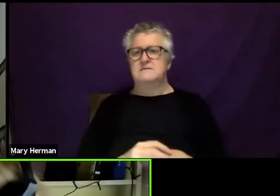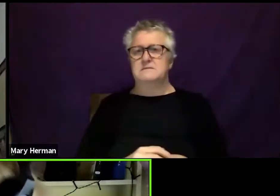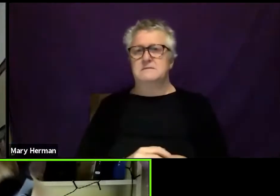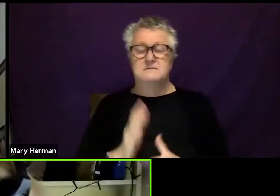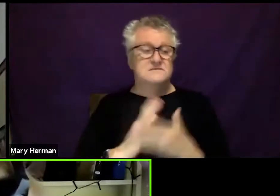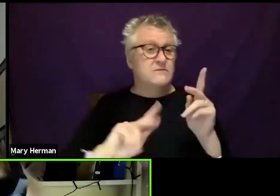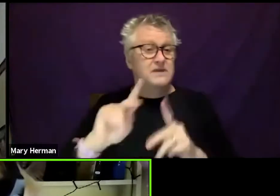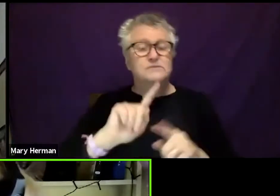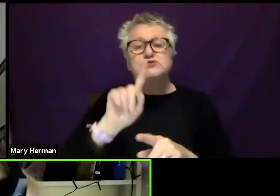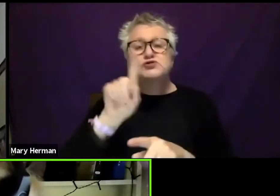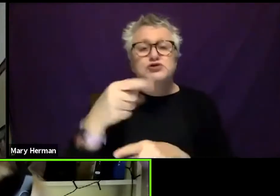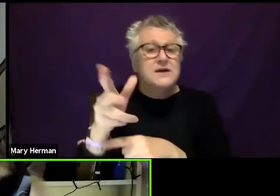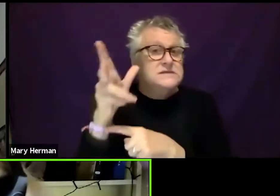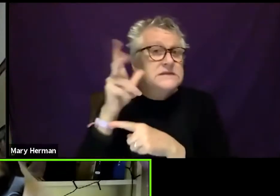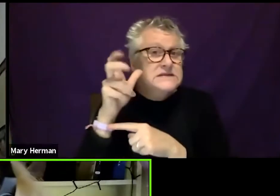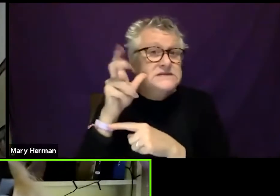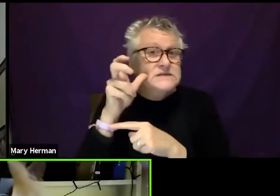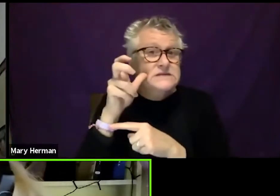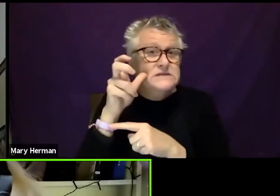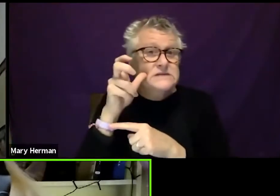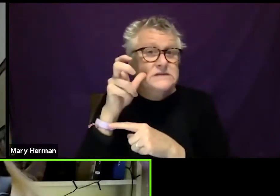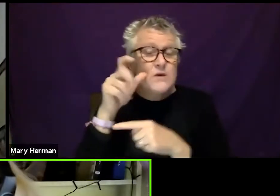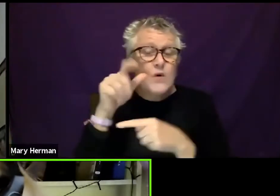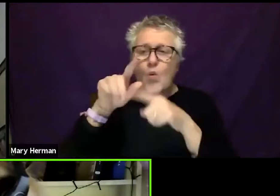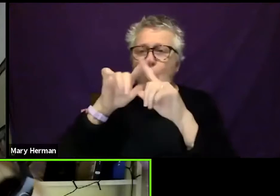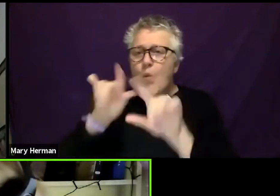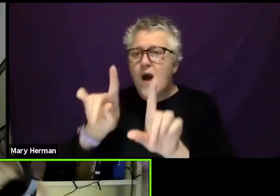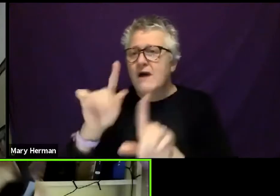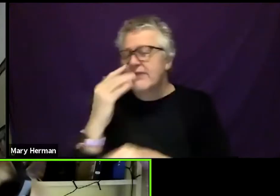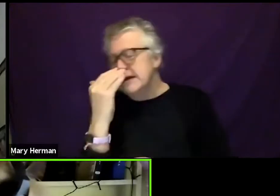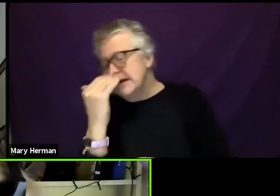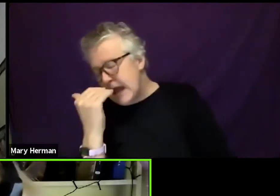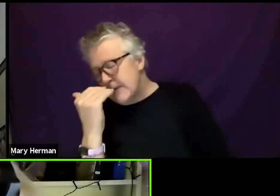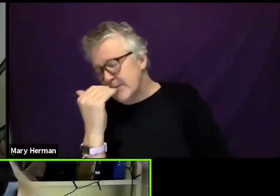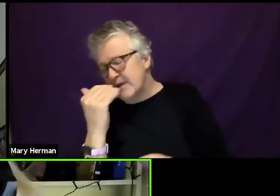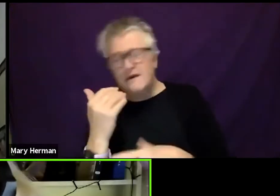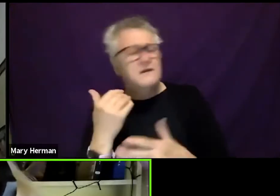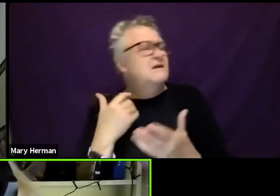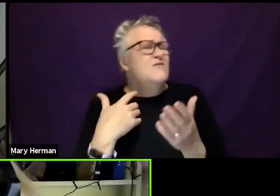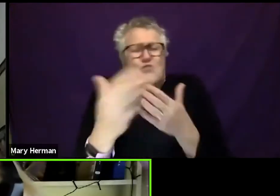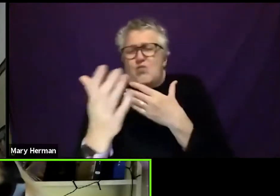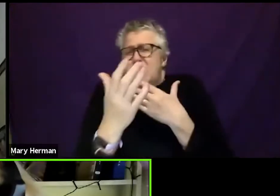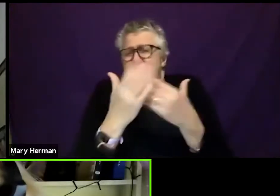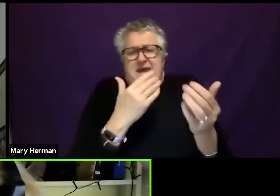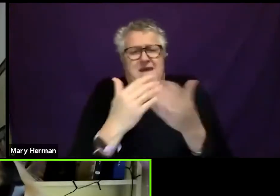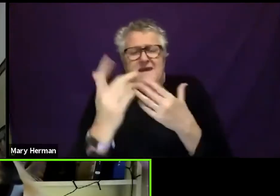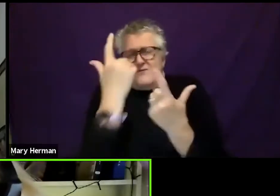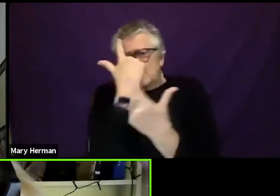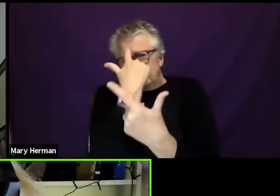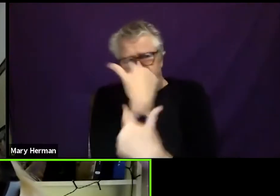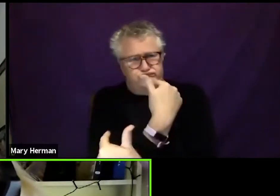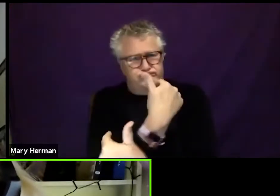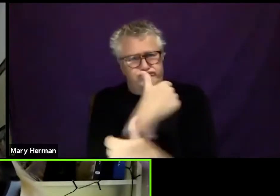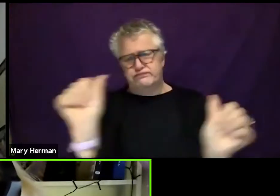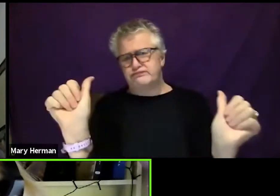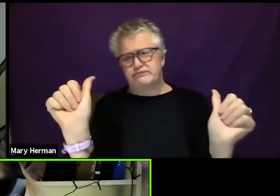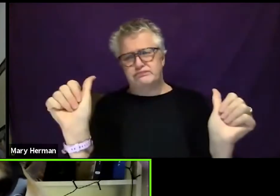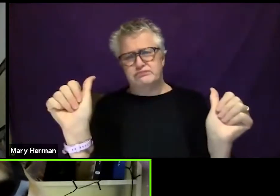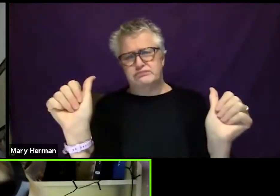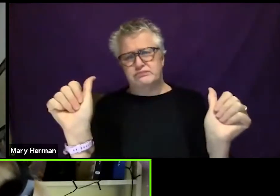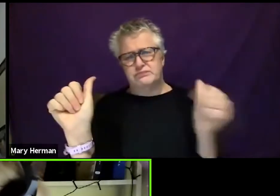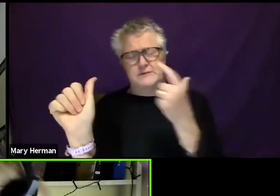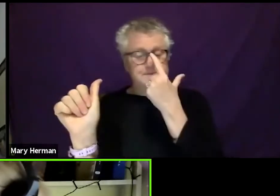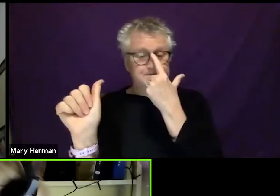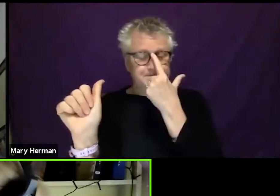and they're having a nap, or people engage however they want. And it's been